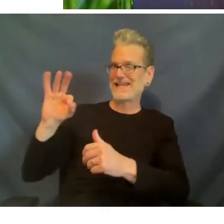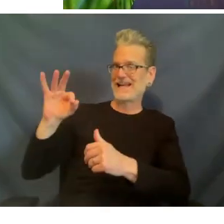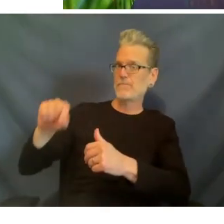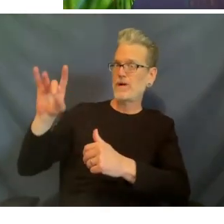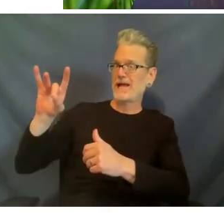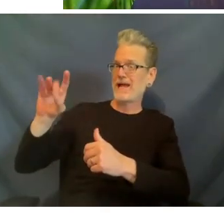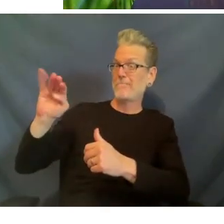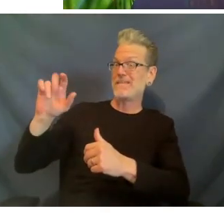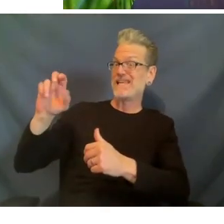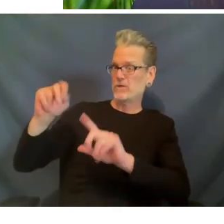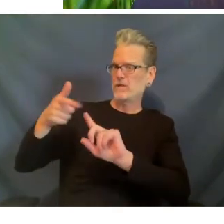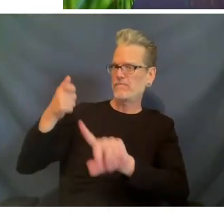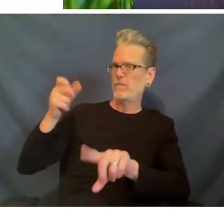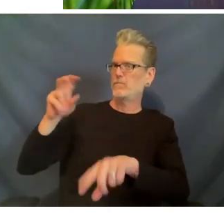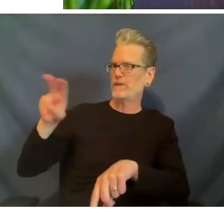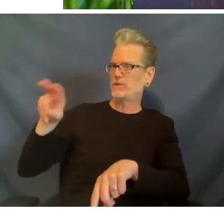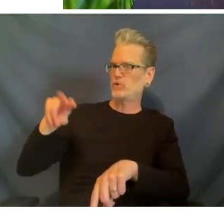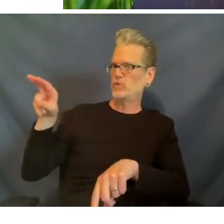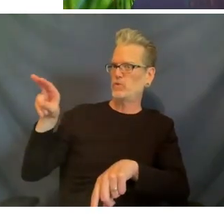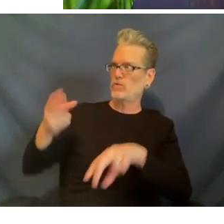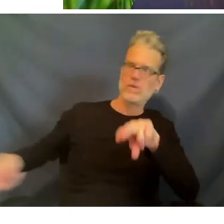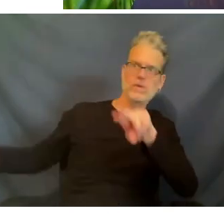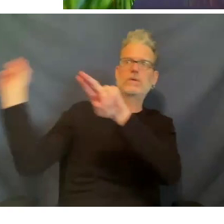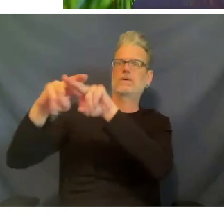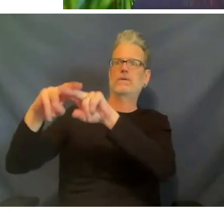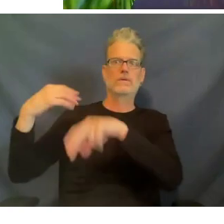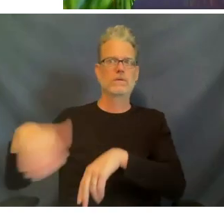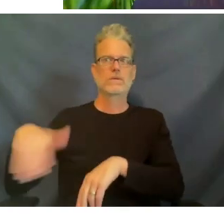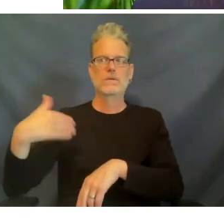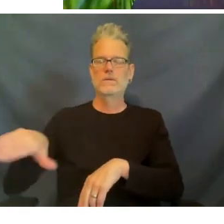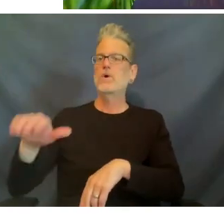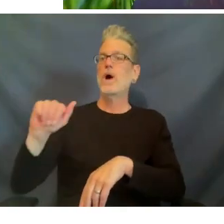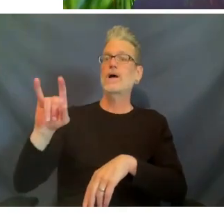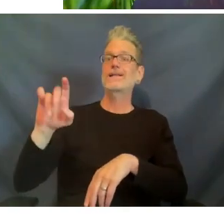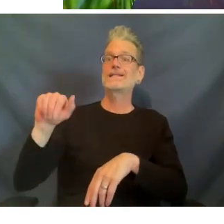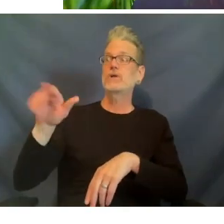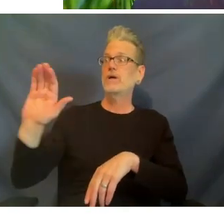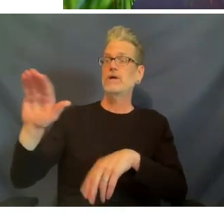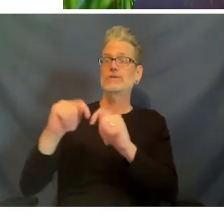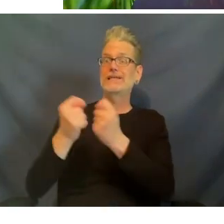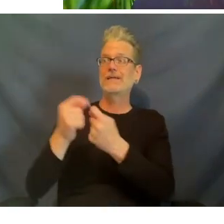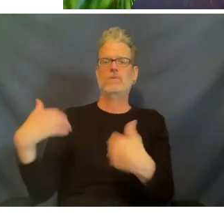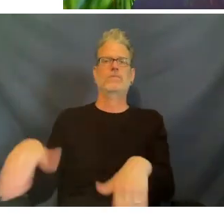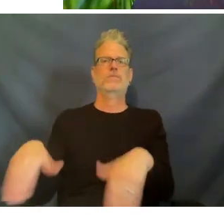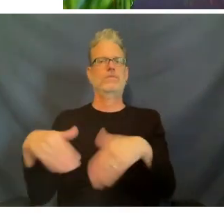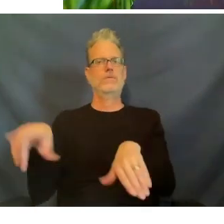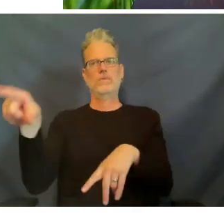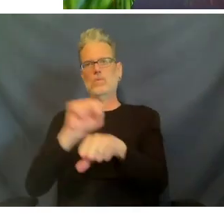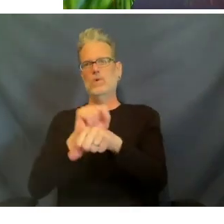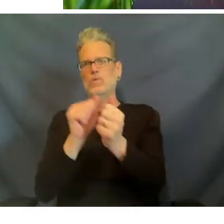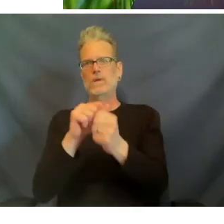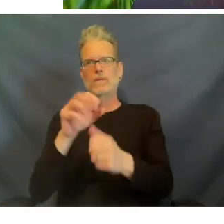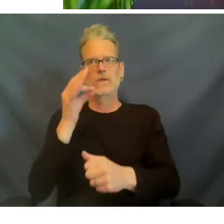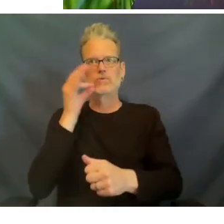in fiscal year 22. So Alicia's team and the Forest Service is absolutely rocking co-stewardship and work with tribes.